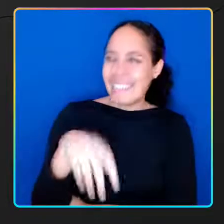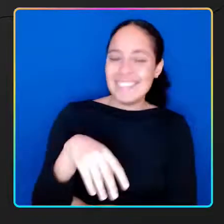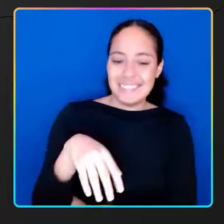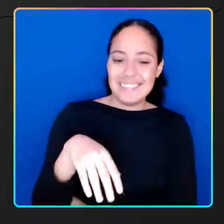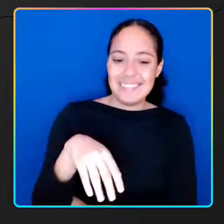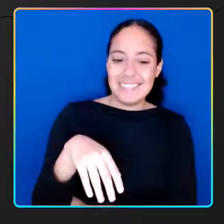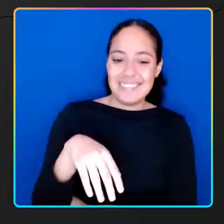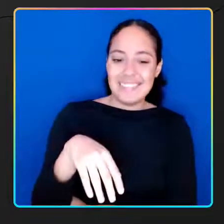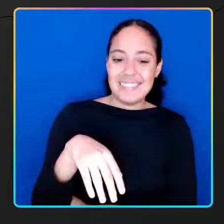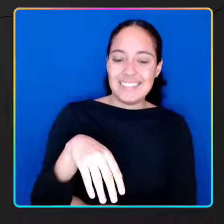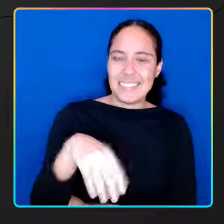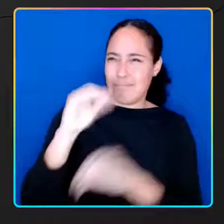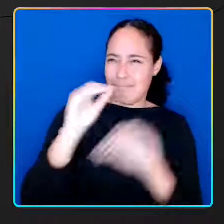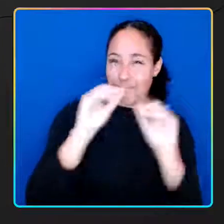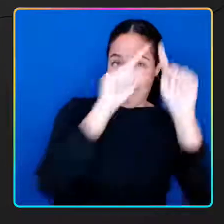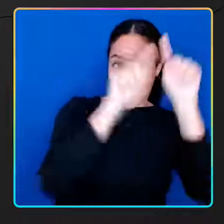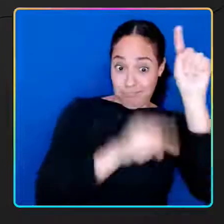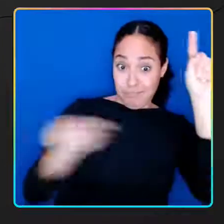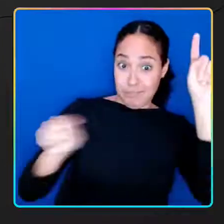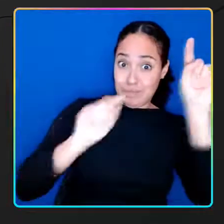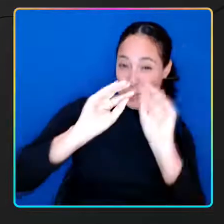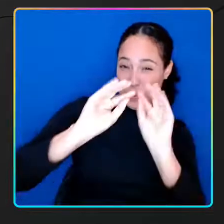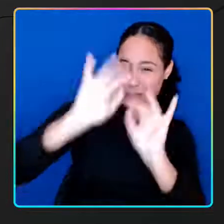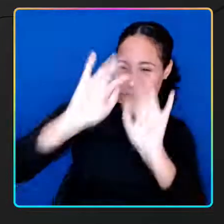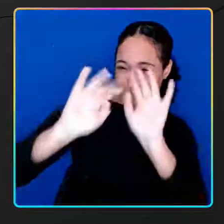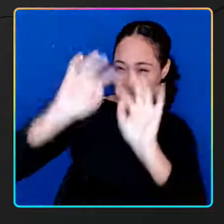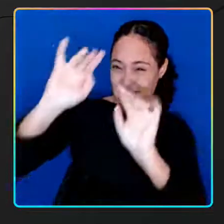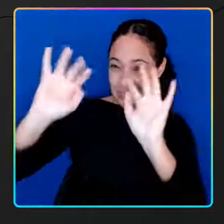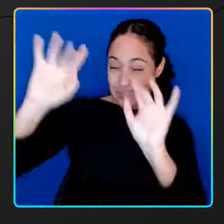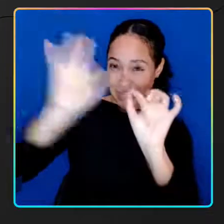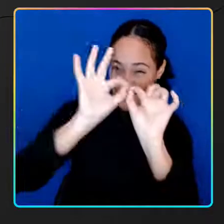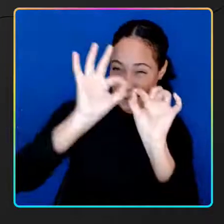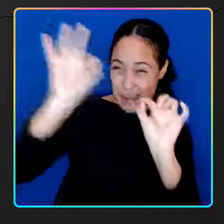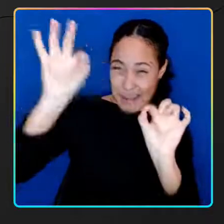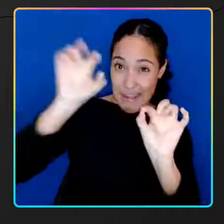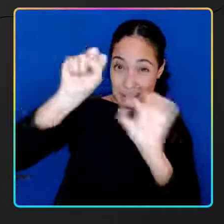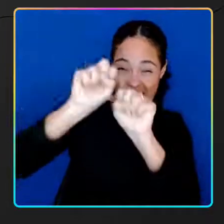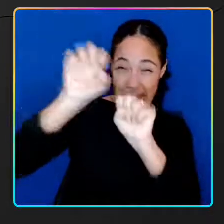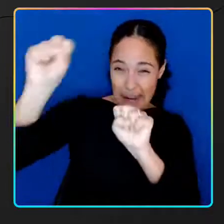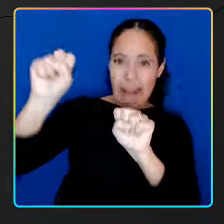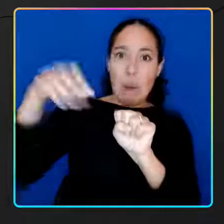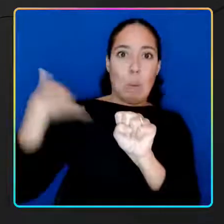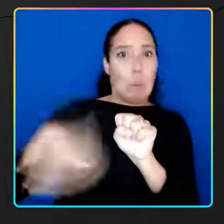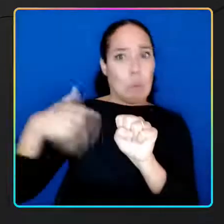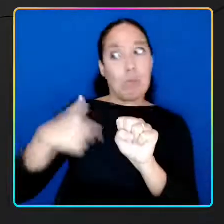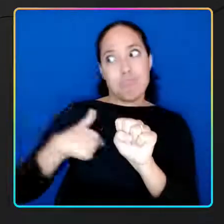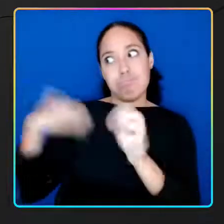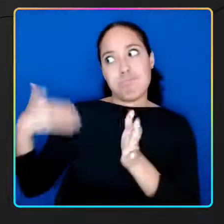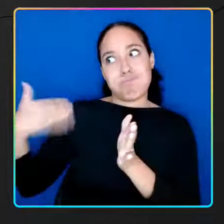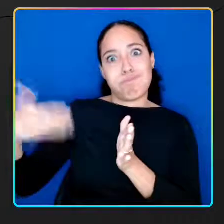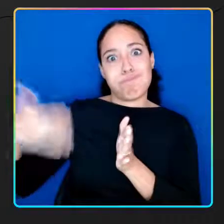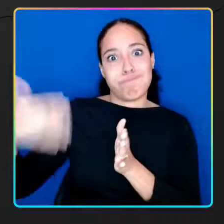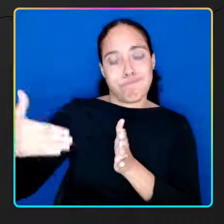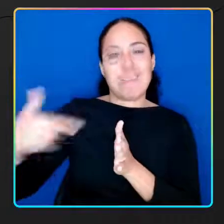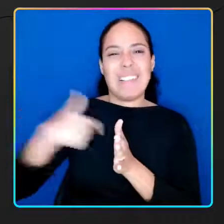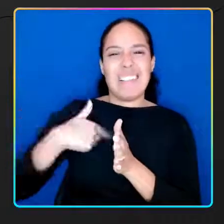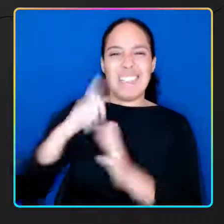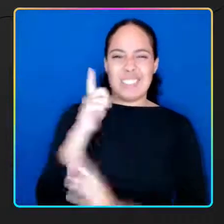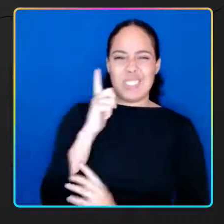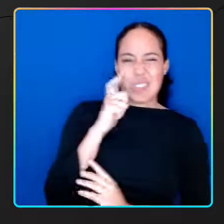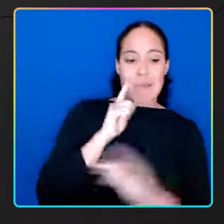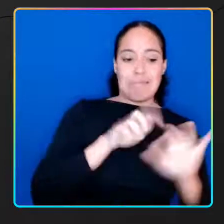used quite a lot because I did a lot with text to start off with. So cutting down a lot of text was quite important for